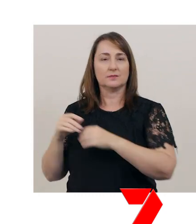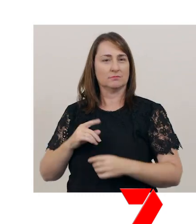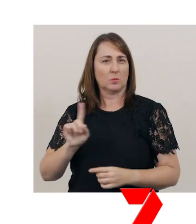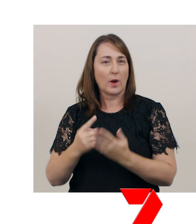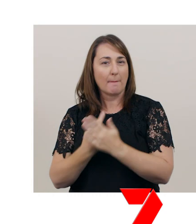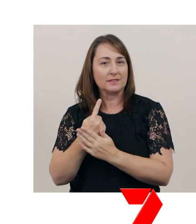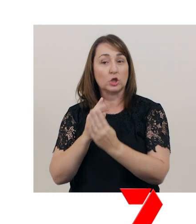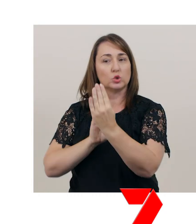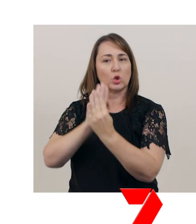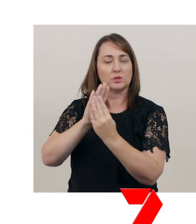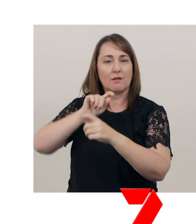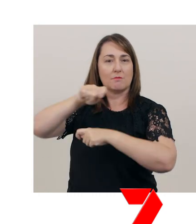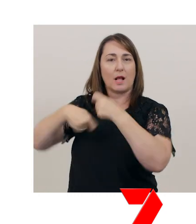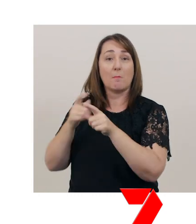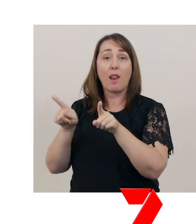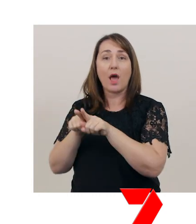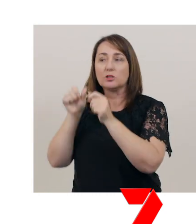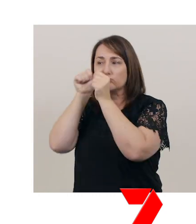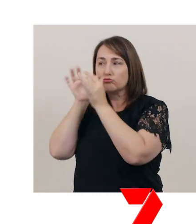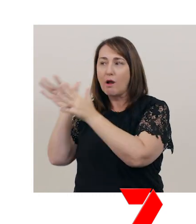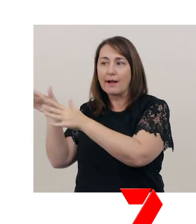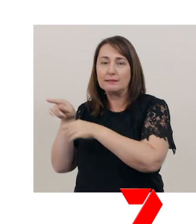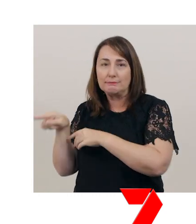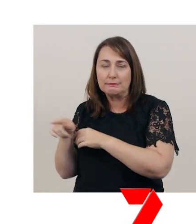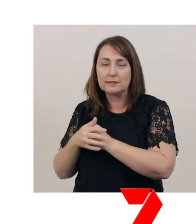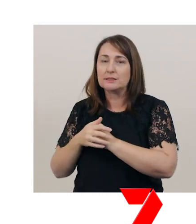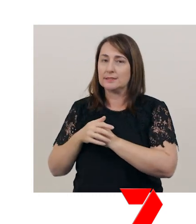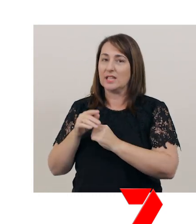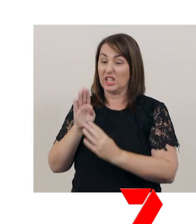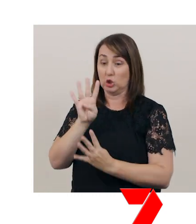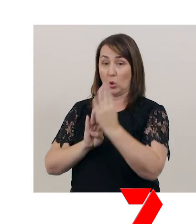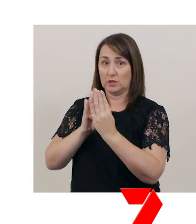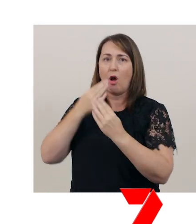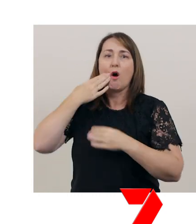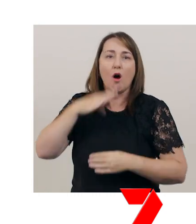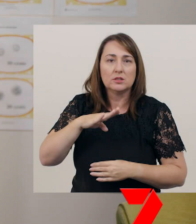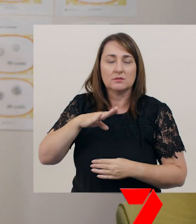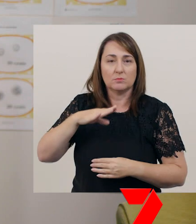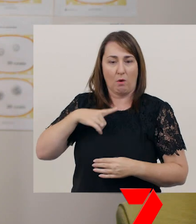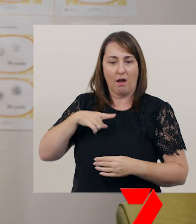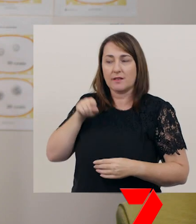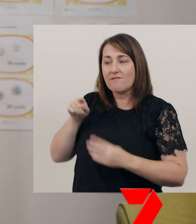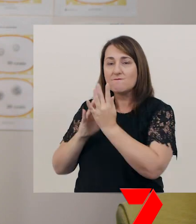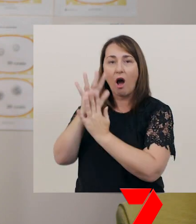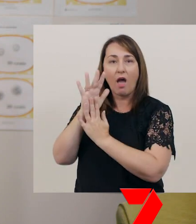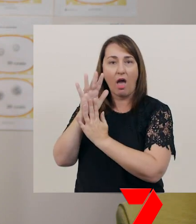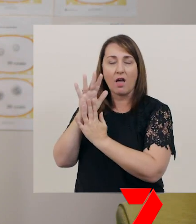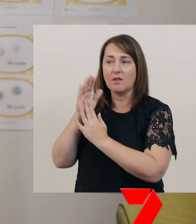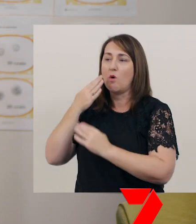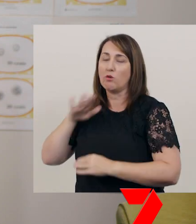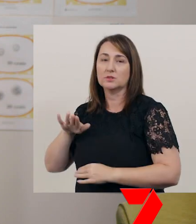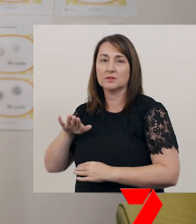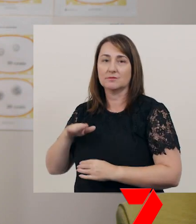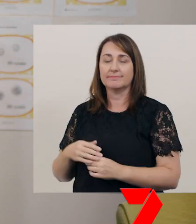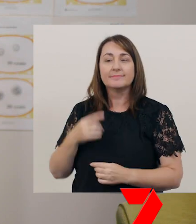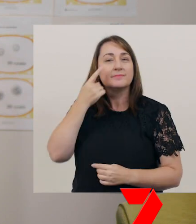of the dragon. This makes it easy for us to understand the toaster is burning hot, just like fire streaming from a dragon. Note the